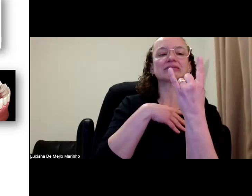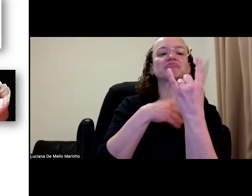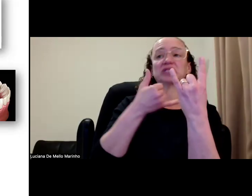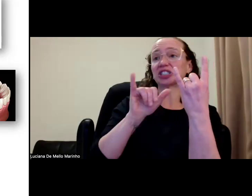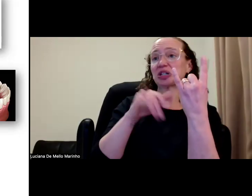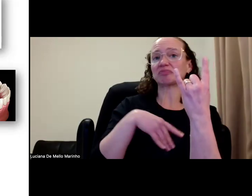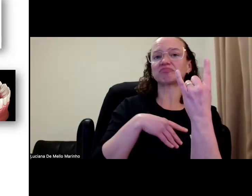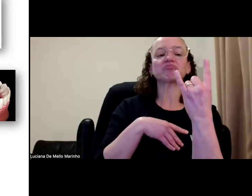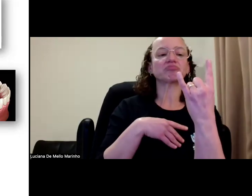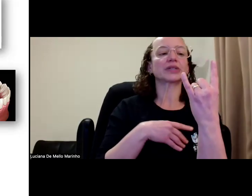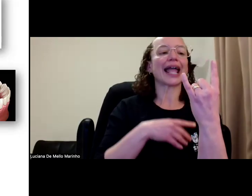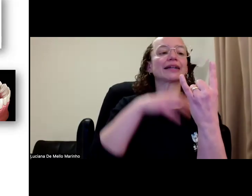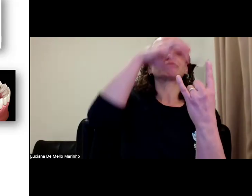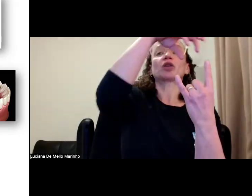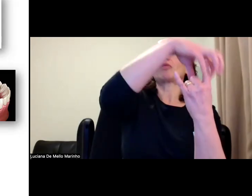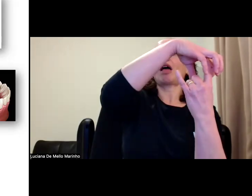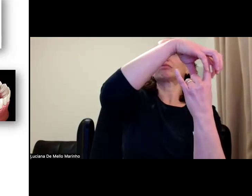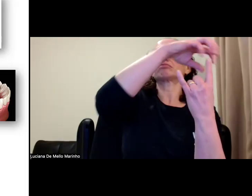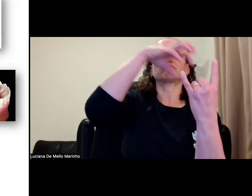those 2.